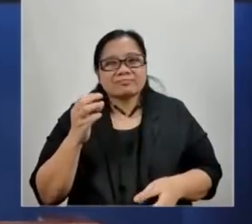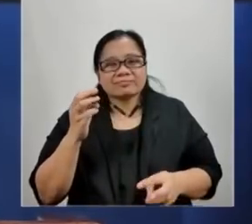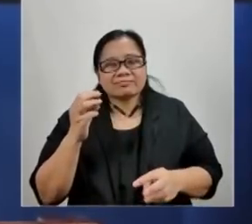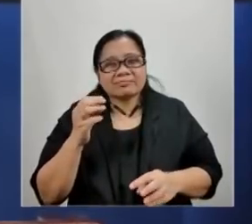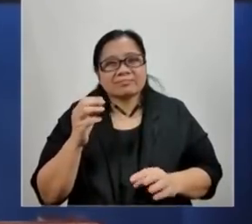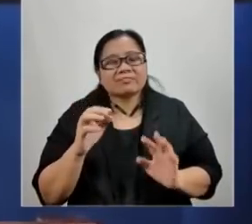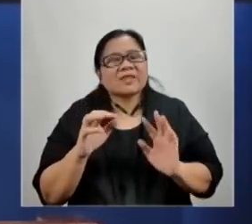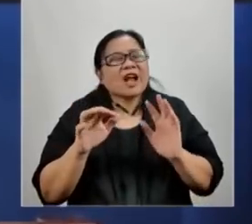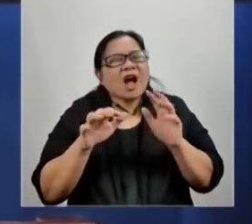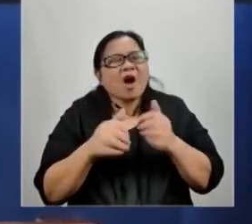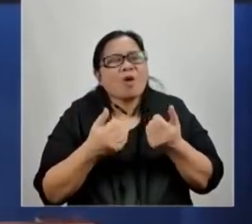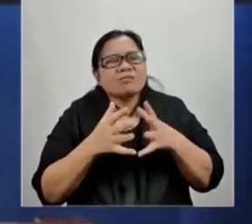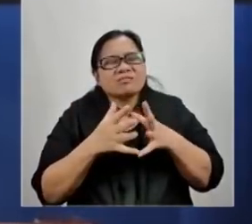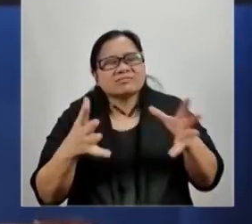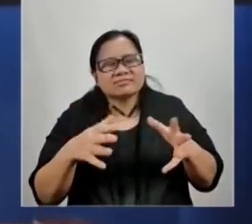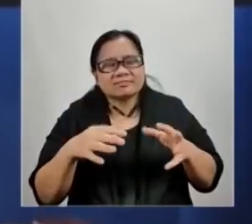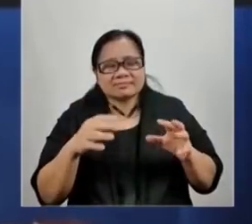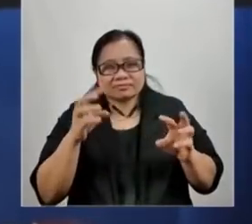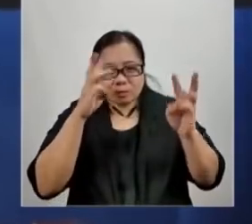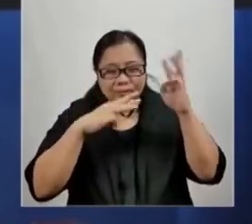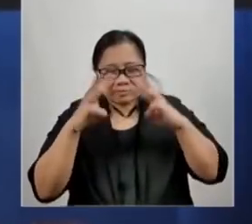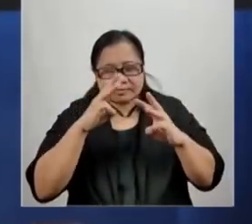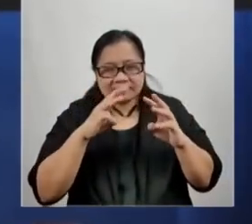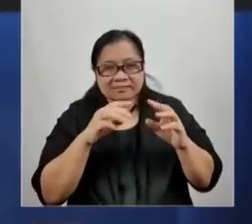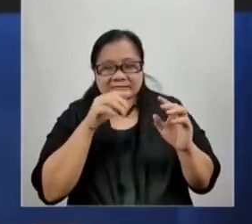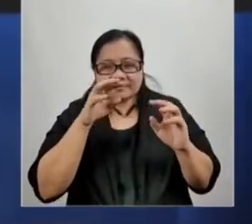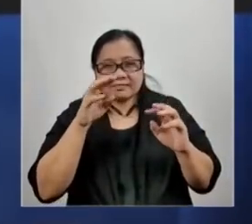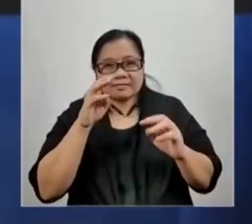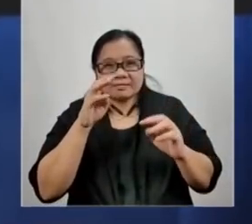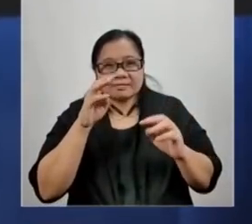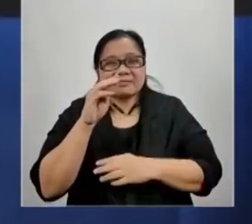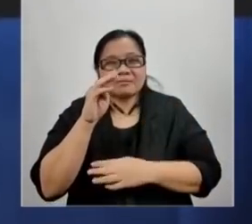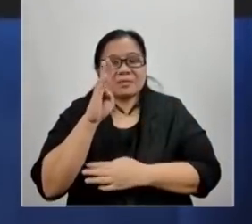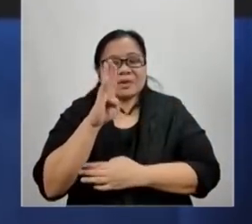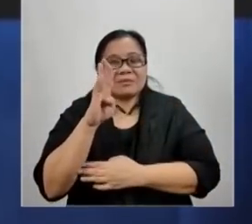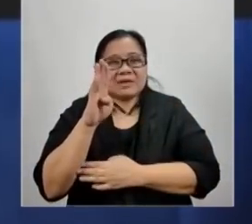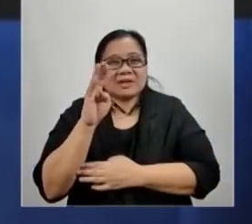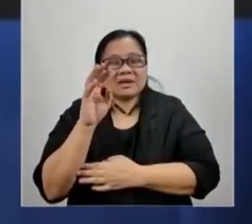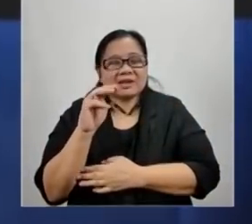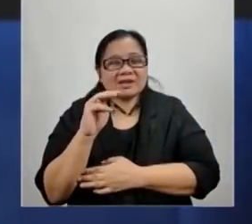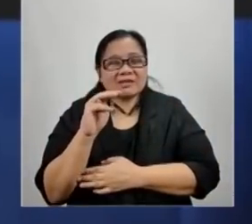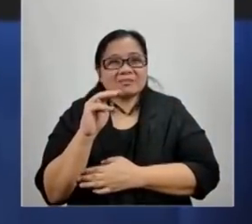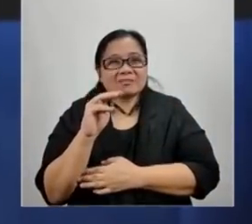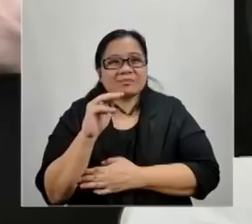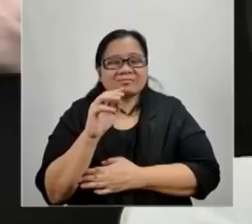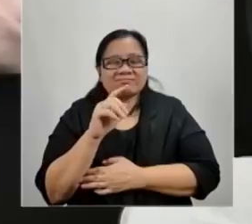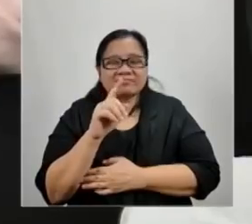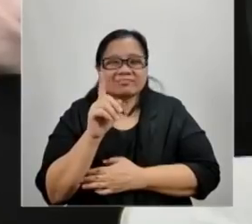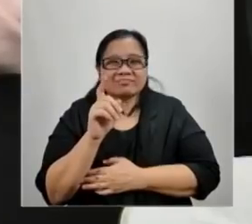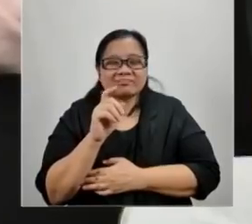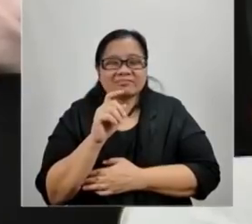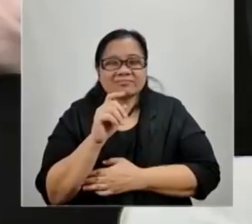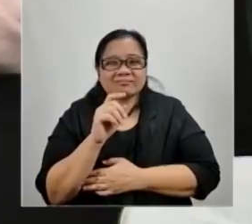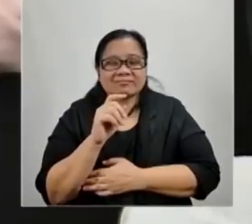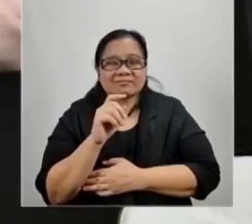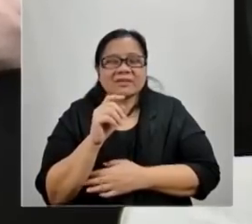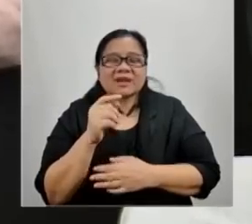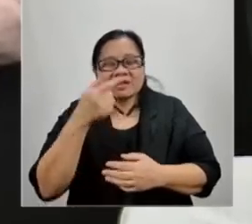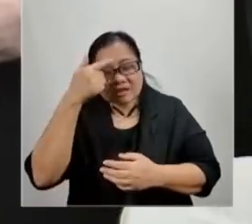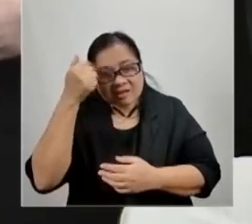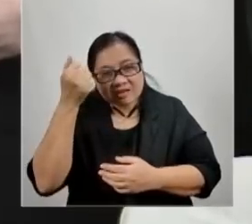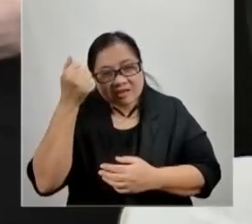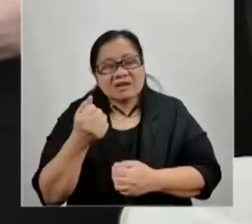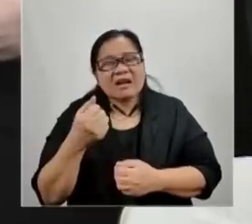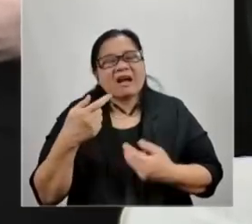administration? I'm sorry, I need to know what the basis of your question is. Because may mga